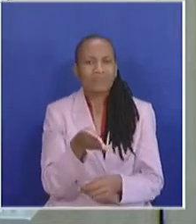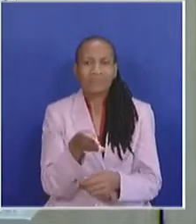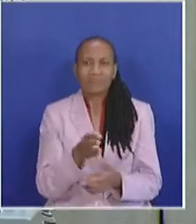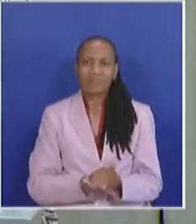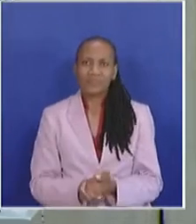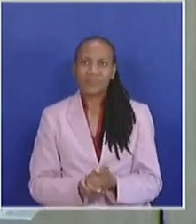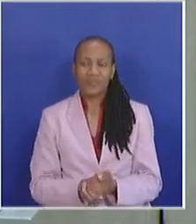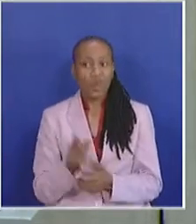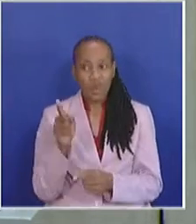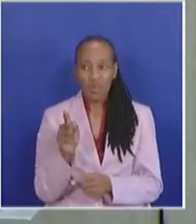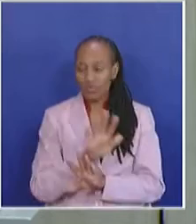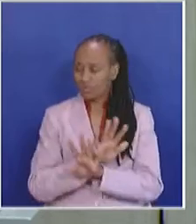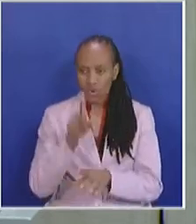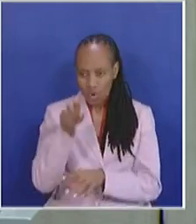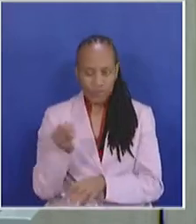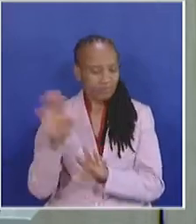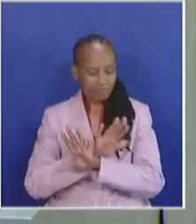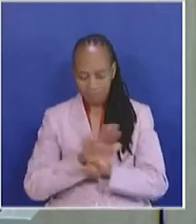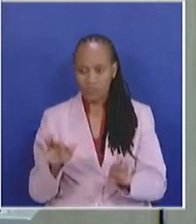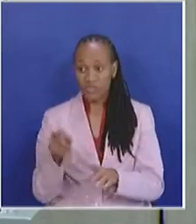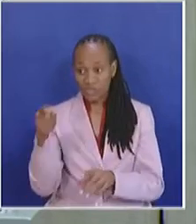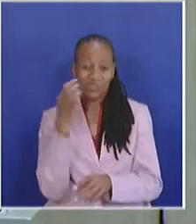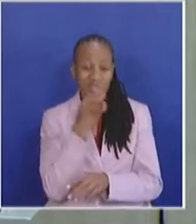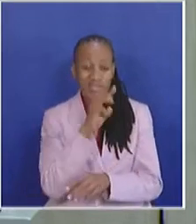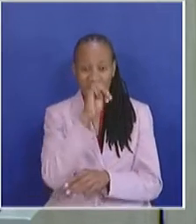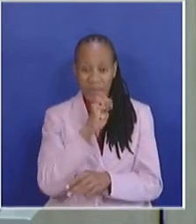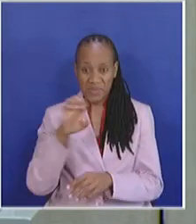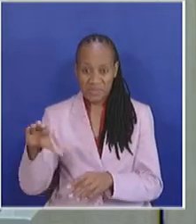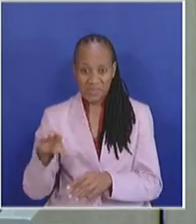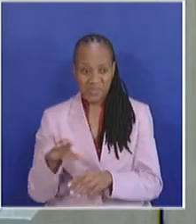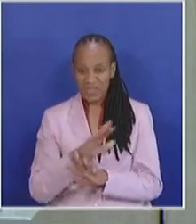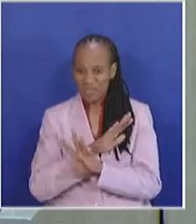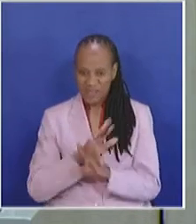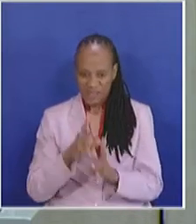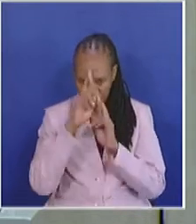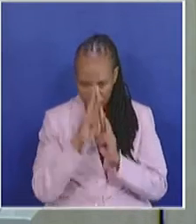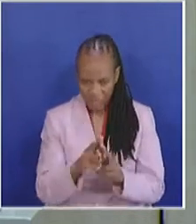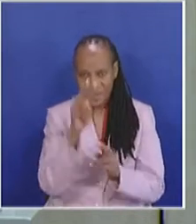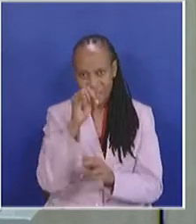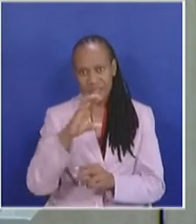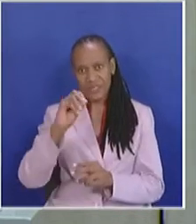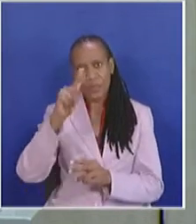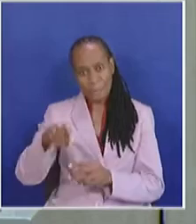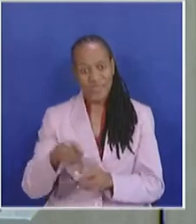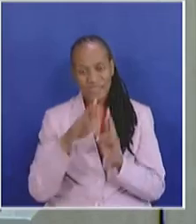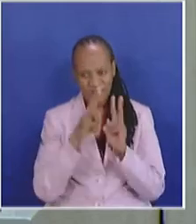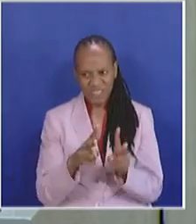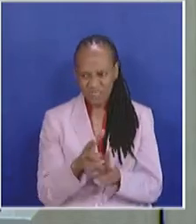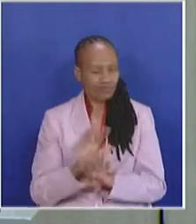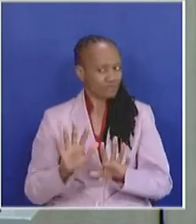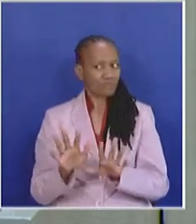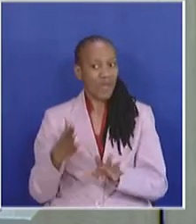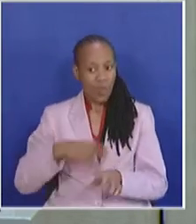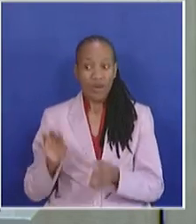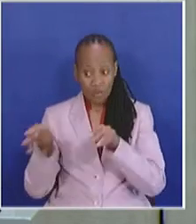not correct to say that MECs do not take these NCOP visits very seriously. I thought I should correct that, Honorable